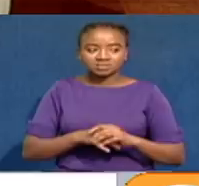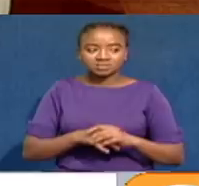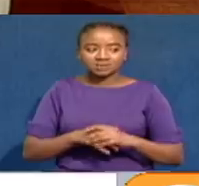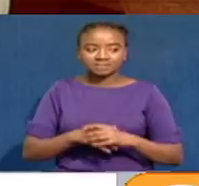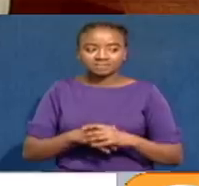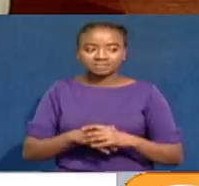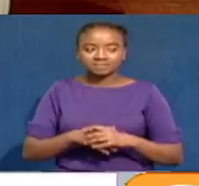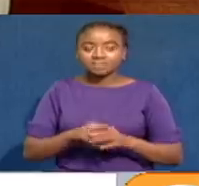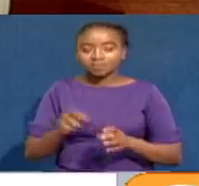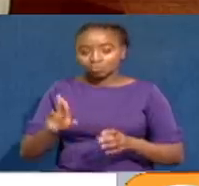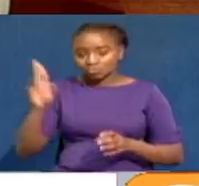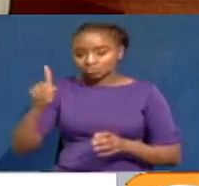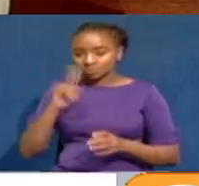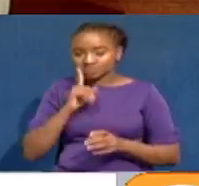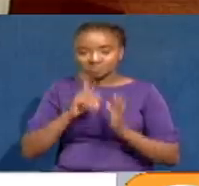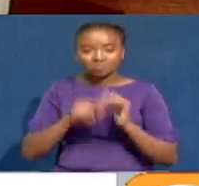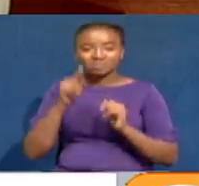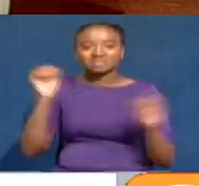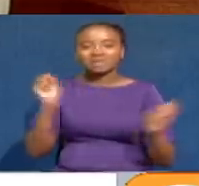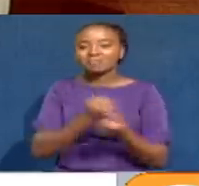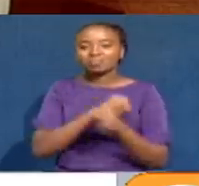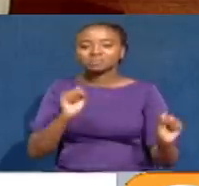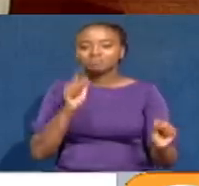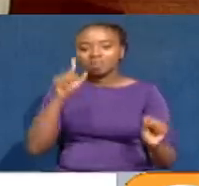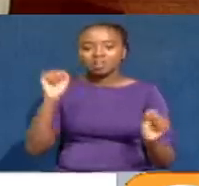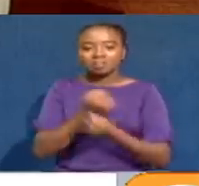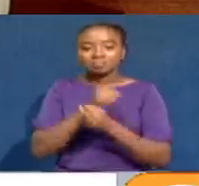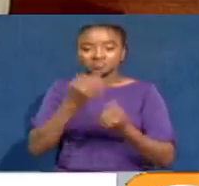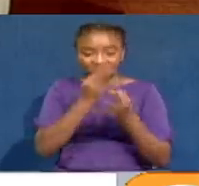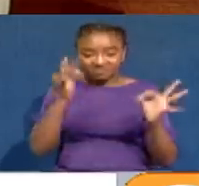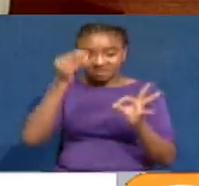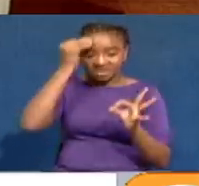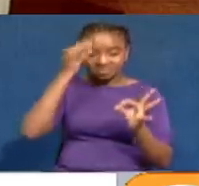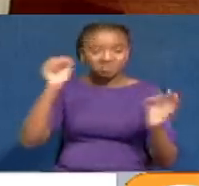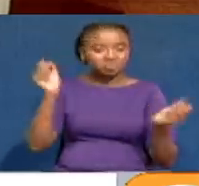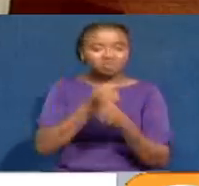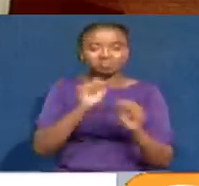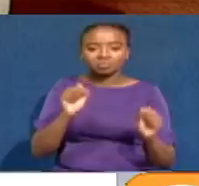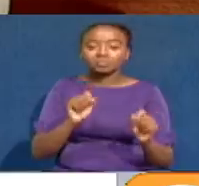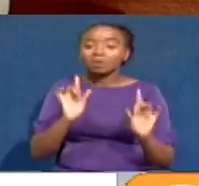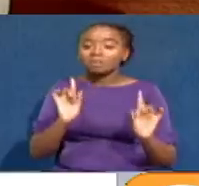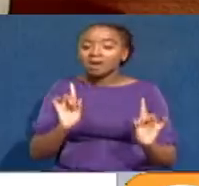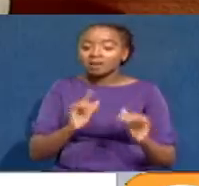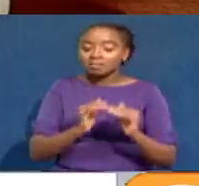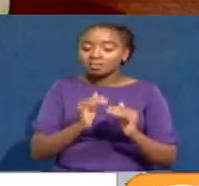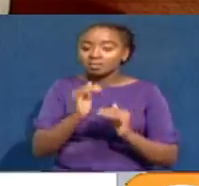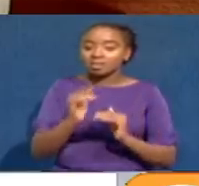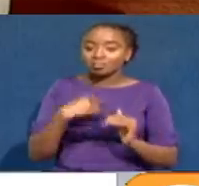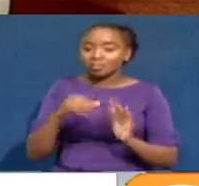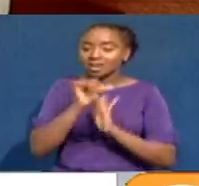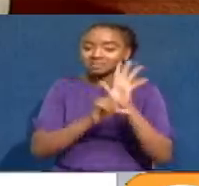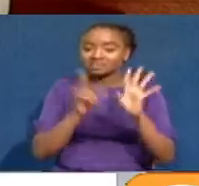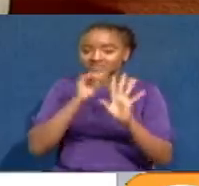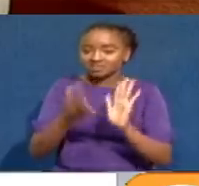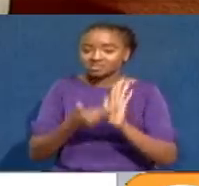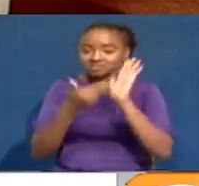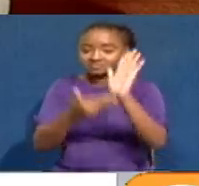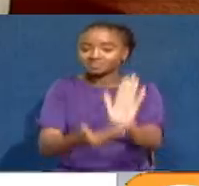possible. We have brought our agenda on the table going forward in 2022. We are very